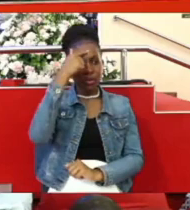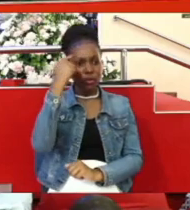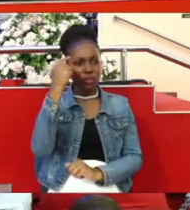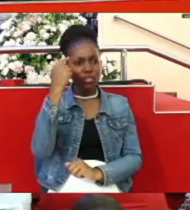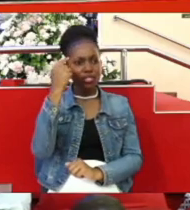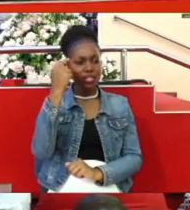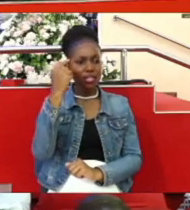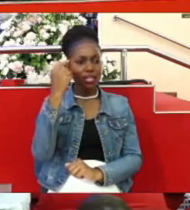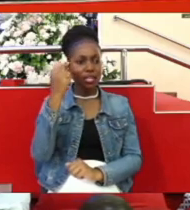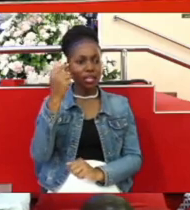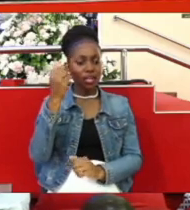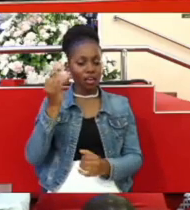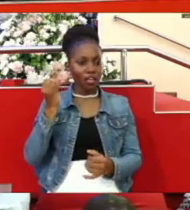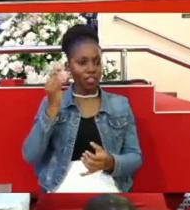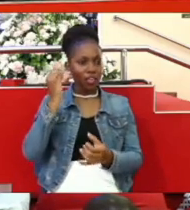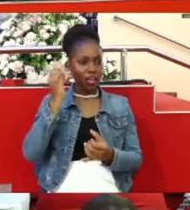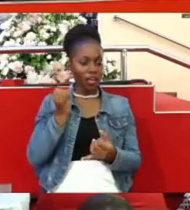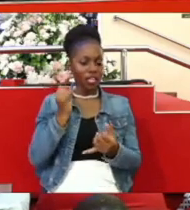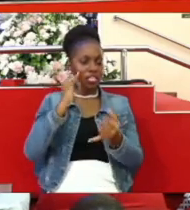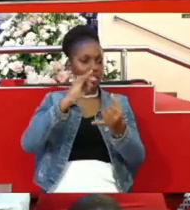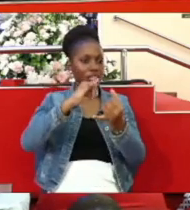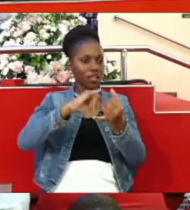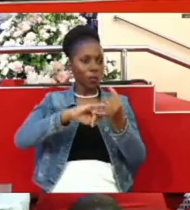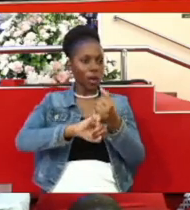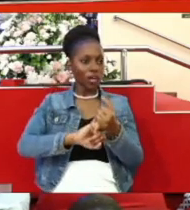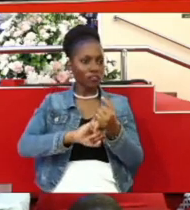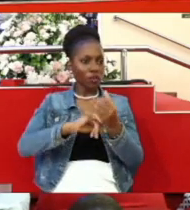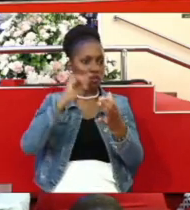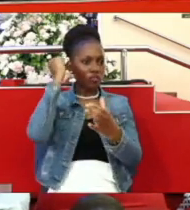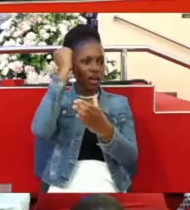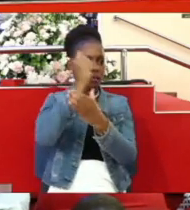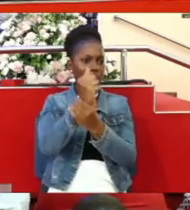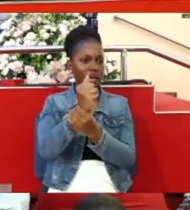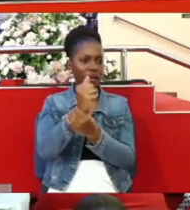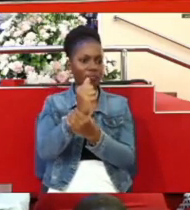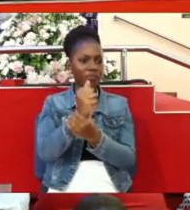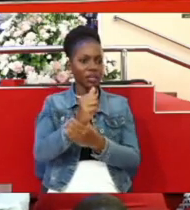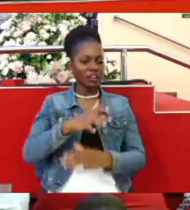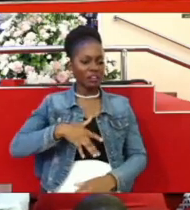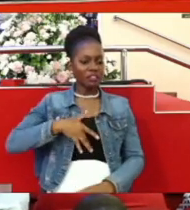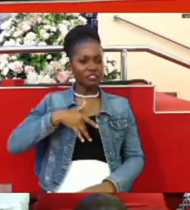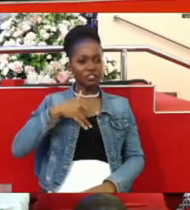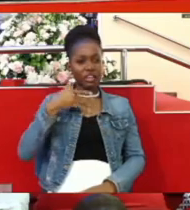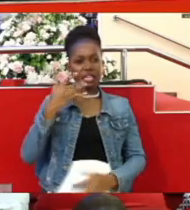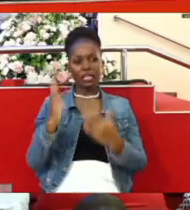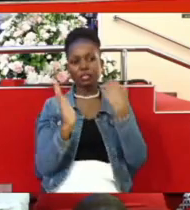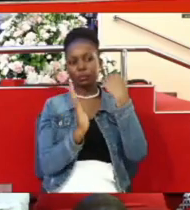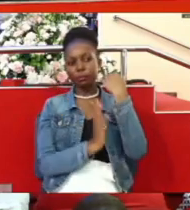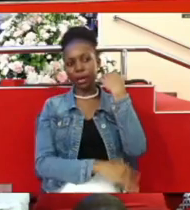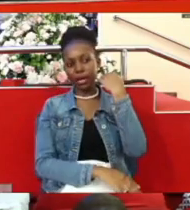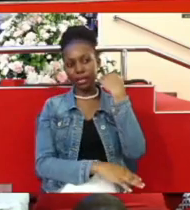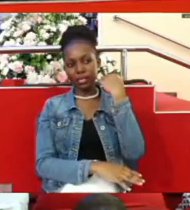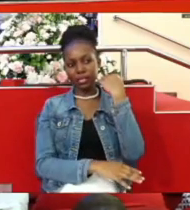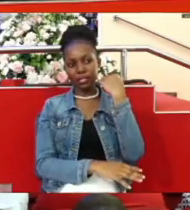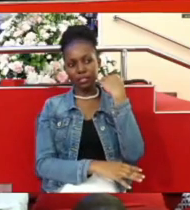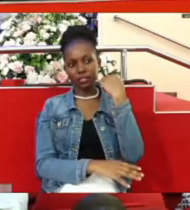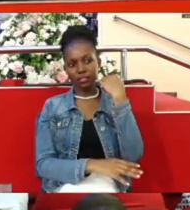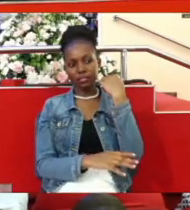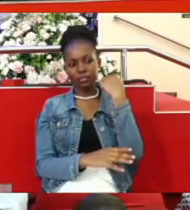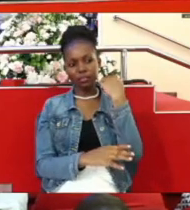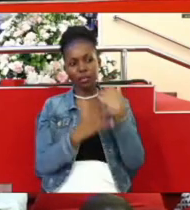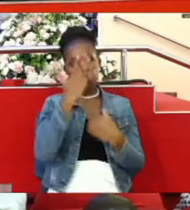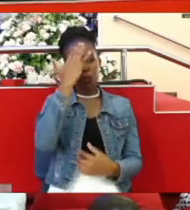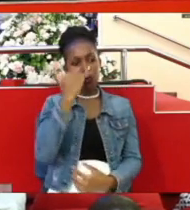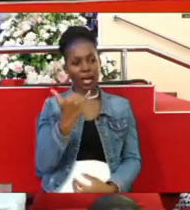started feeling despised. Kwa sababu Sarai akaanza kuhisi ya kwamba yeye hadhaminiwi tena. Because Hagar